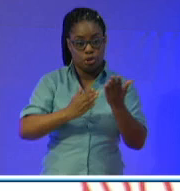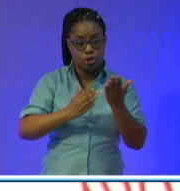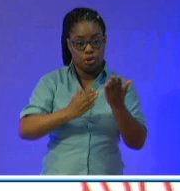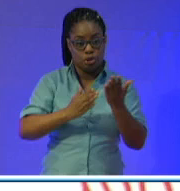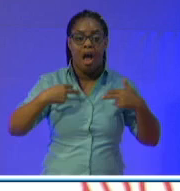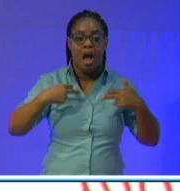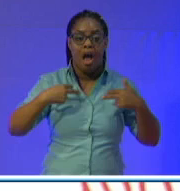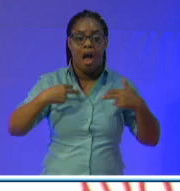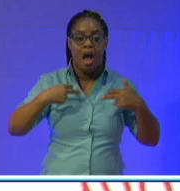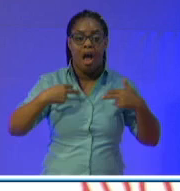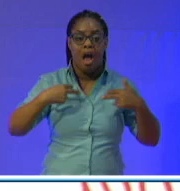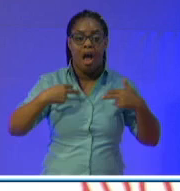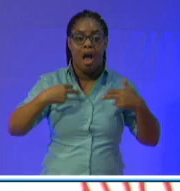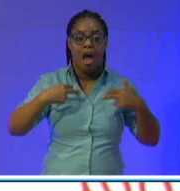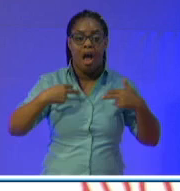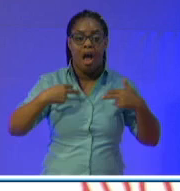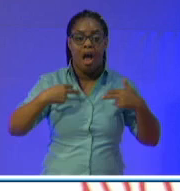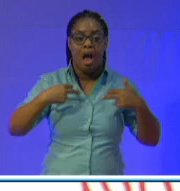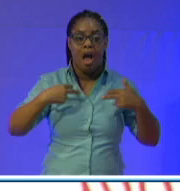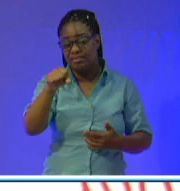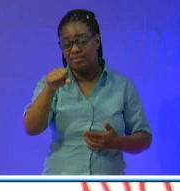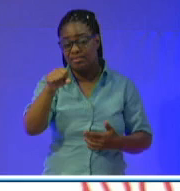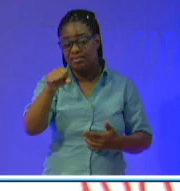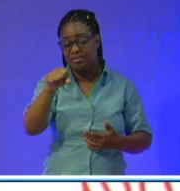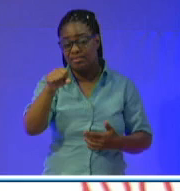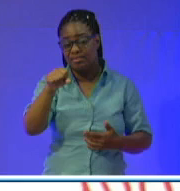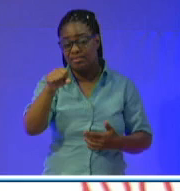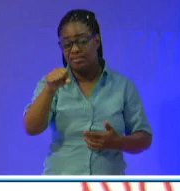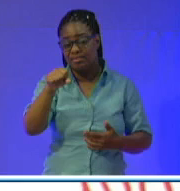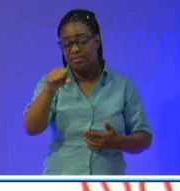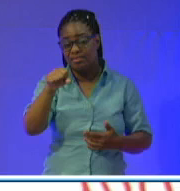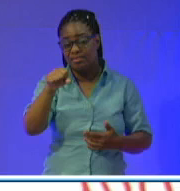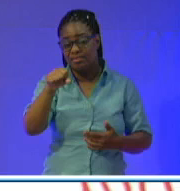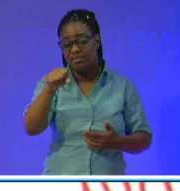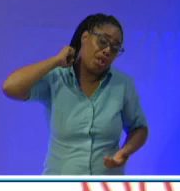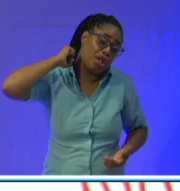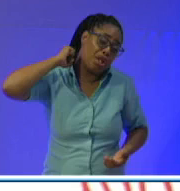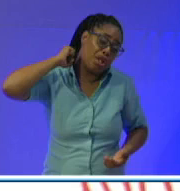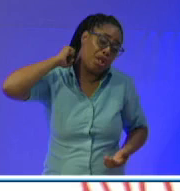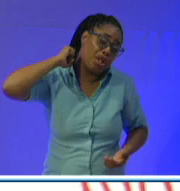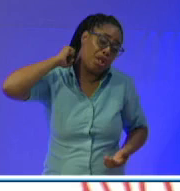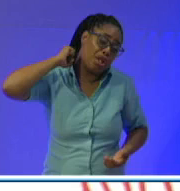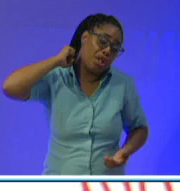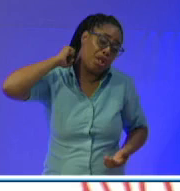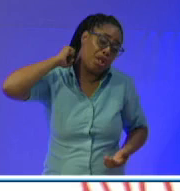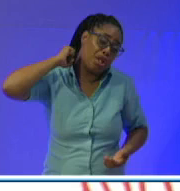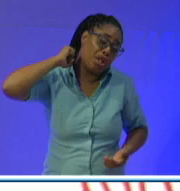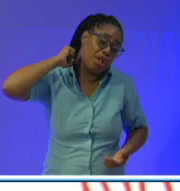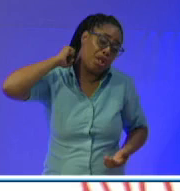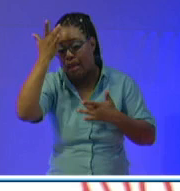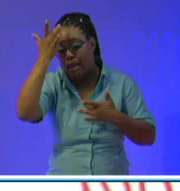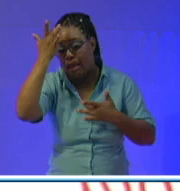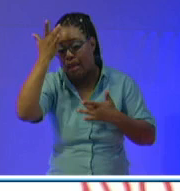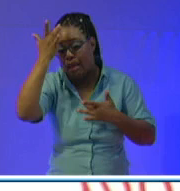get older, you're going to have more levels of high blood pressure and diabetes as well. Thanks. Understood.